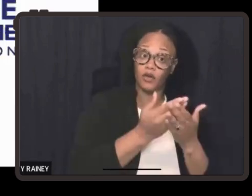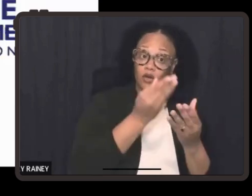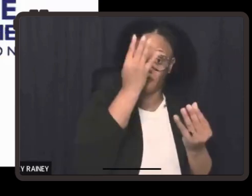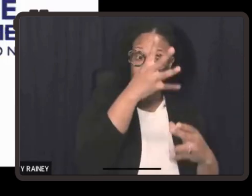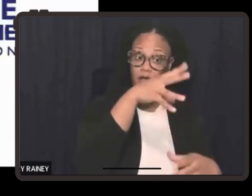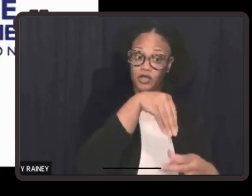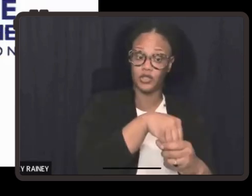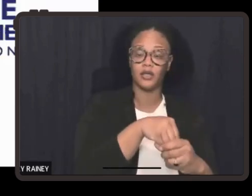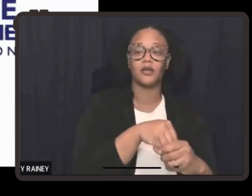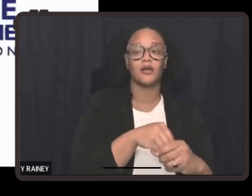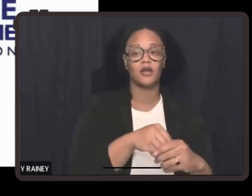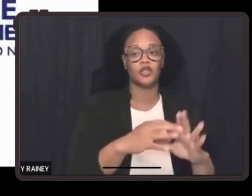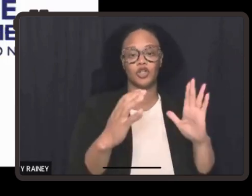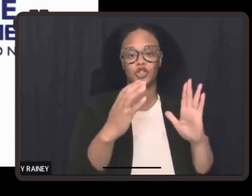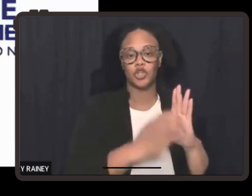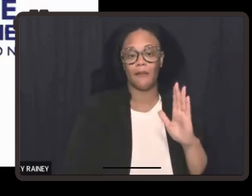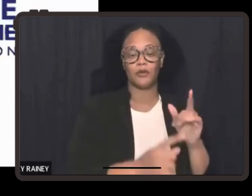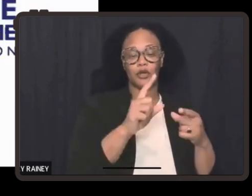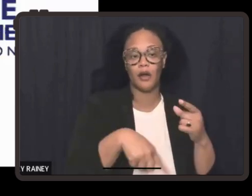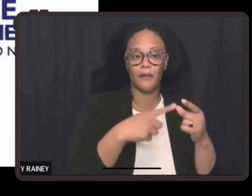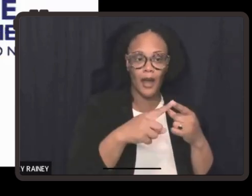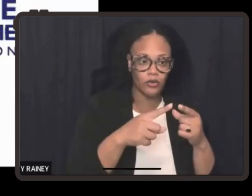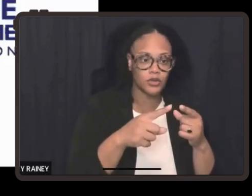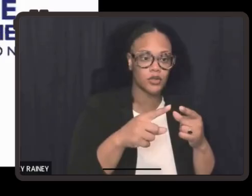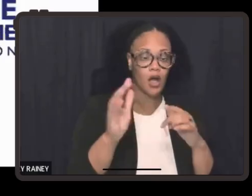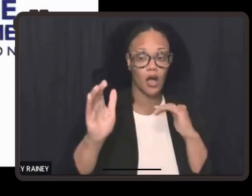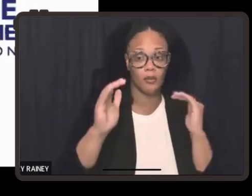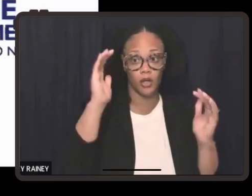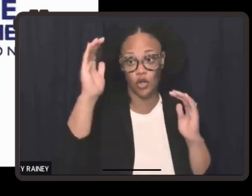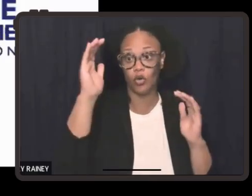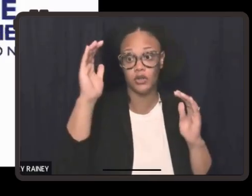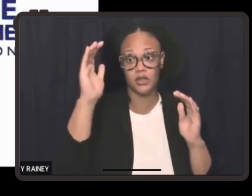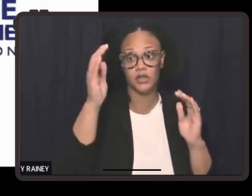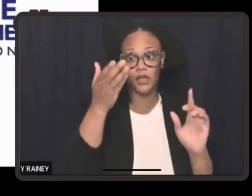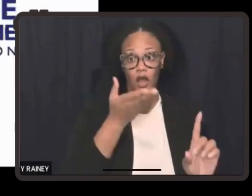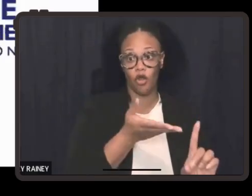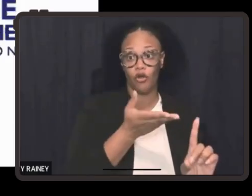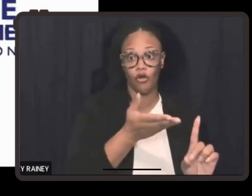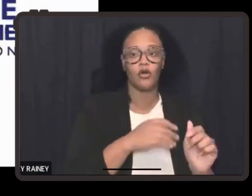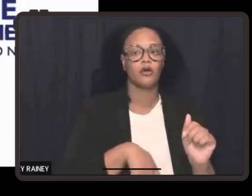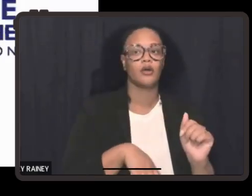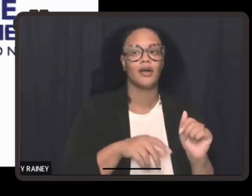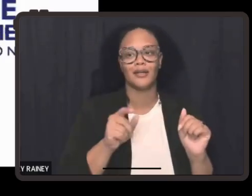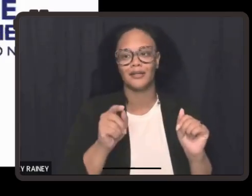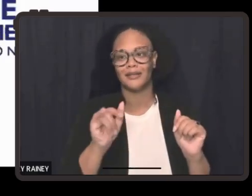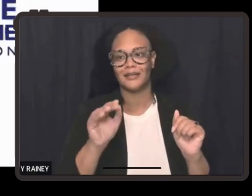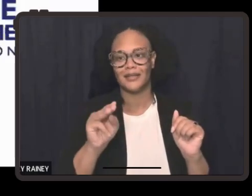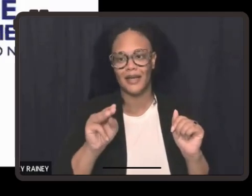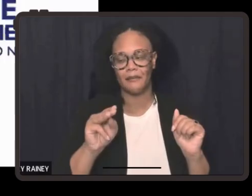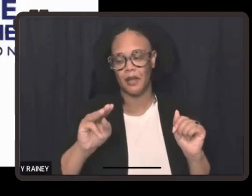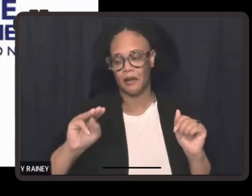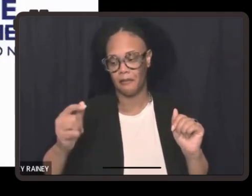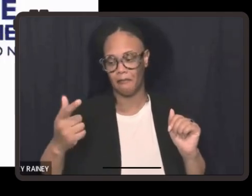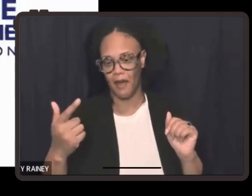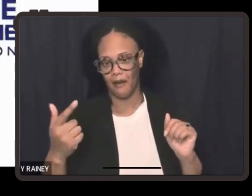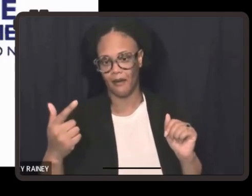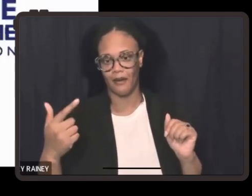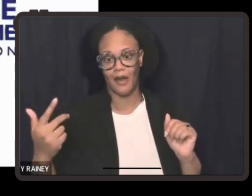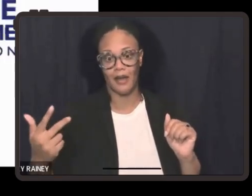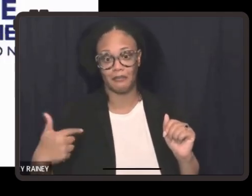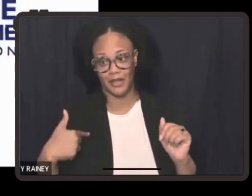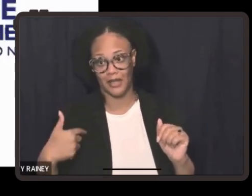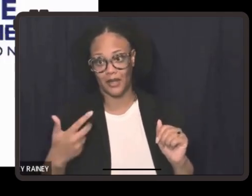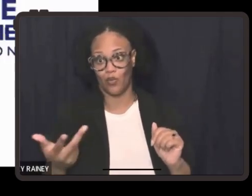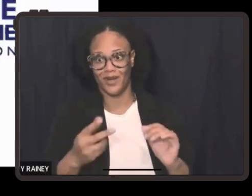chapter. Tim, Meg, and myself edited that. You've got lots of information. There's an amazing